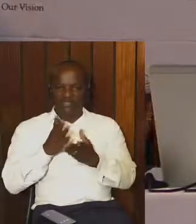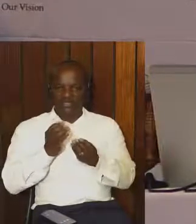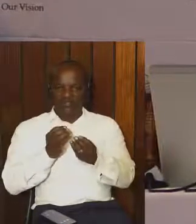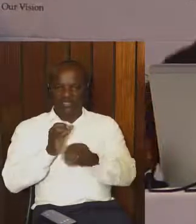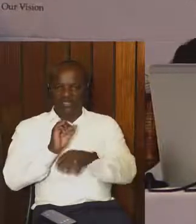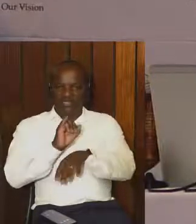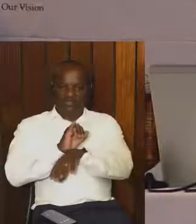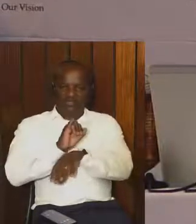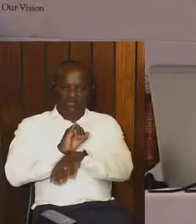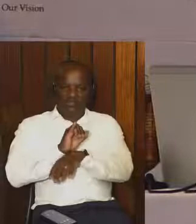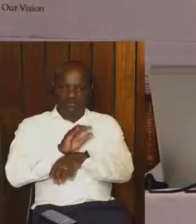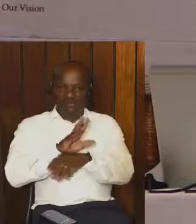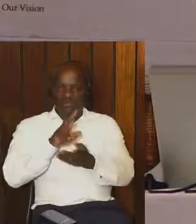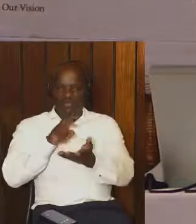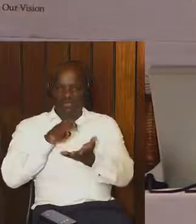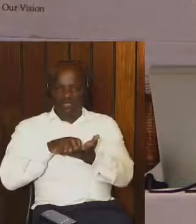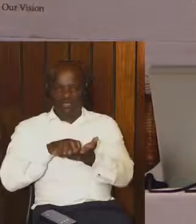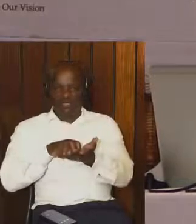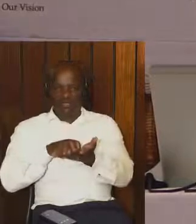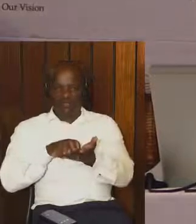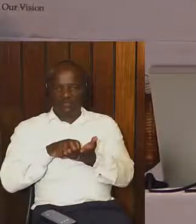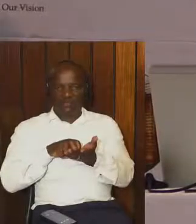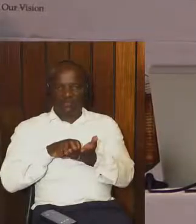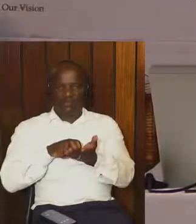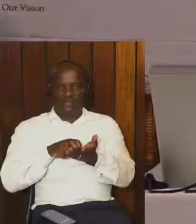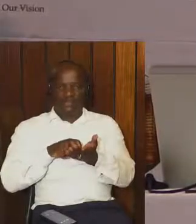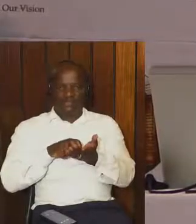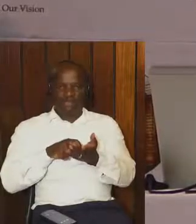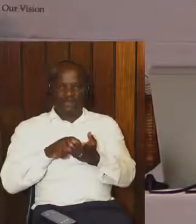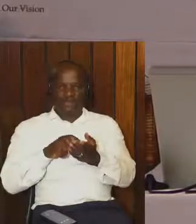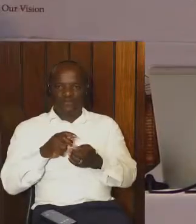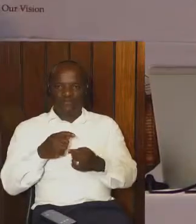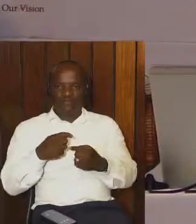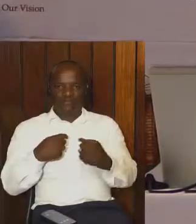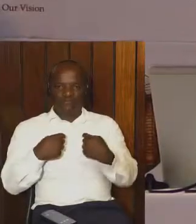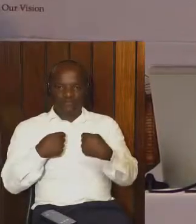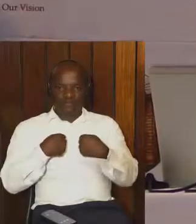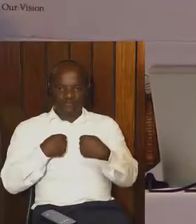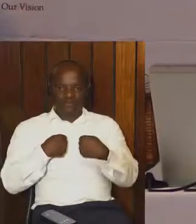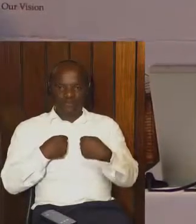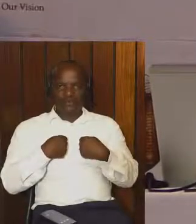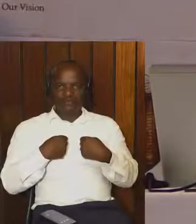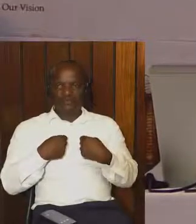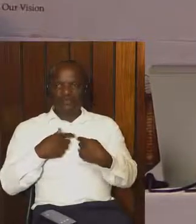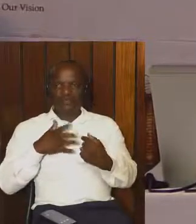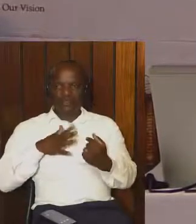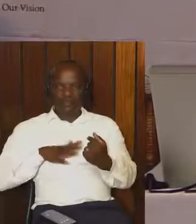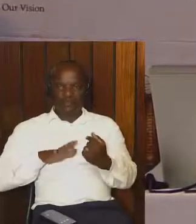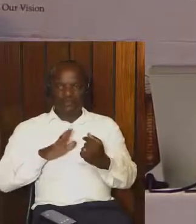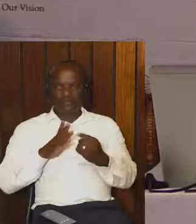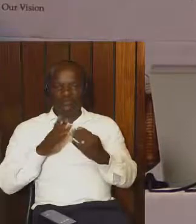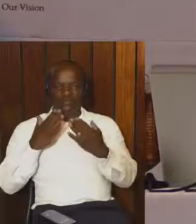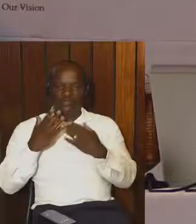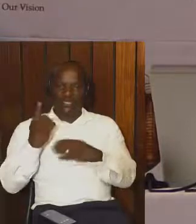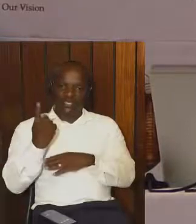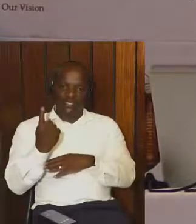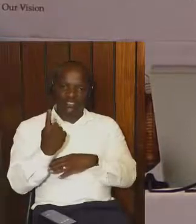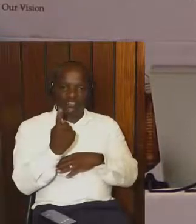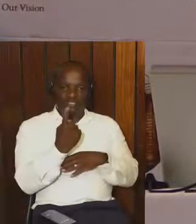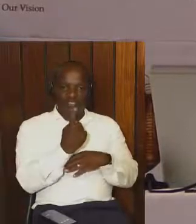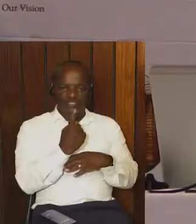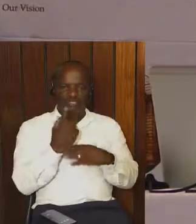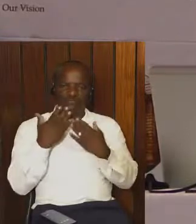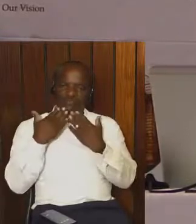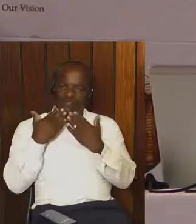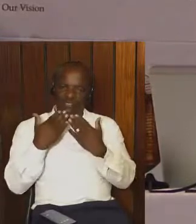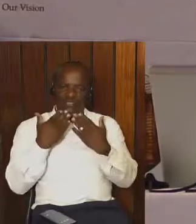to get. I am going to, and I want to thank each of you for